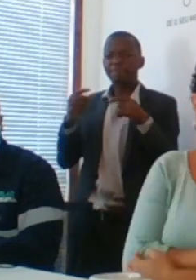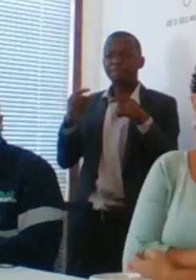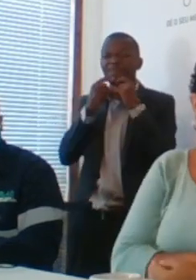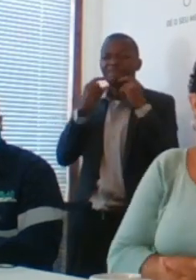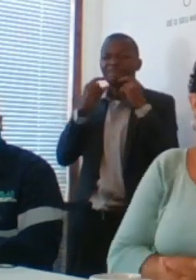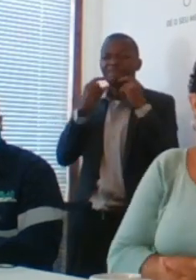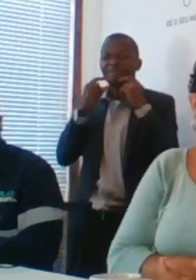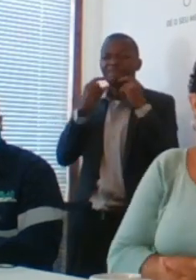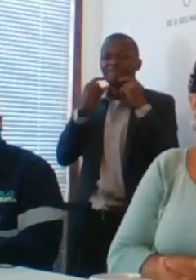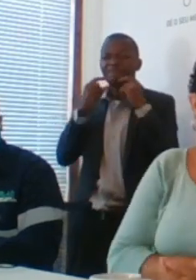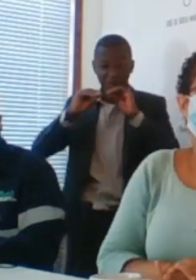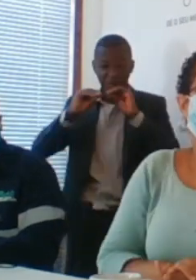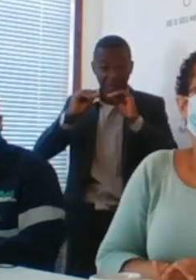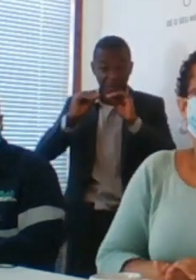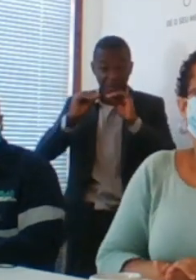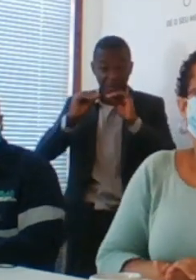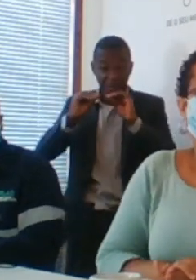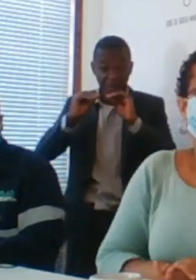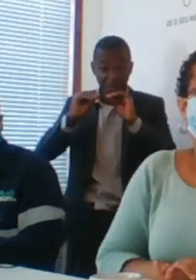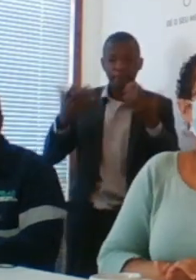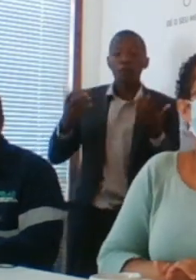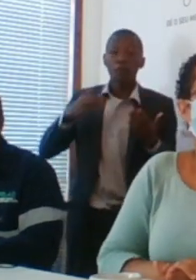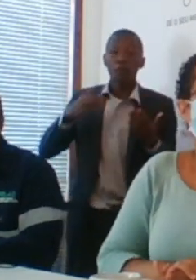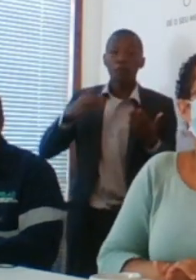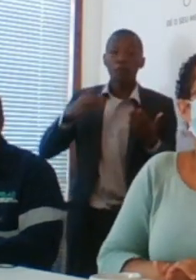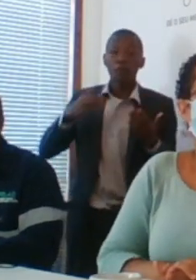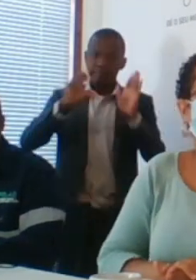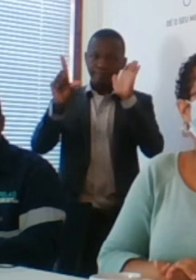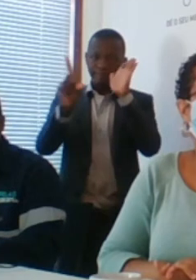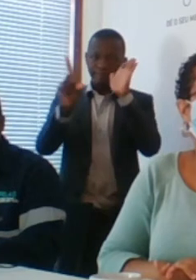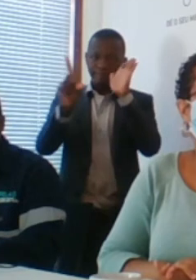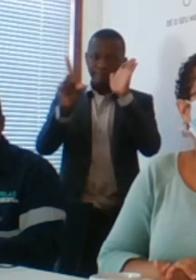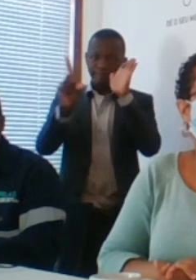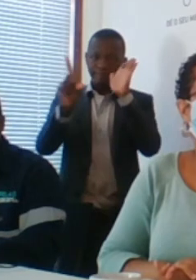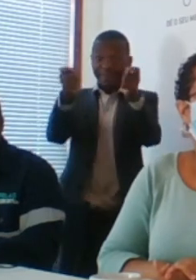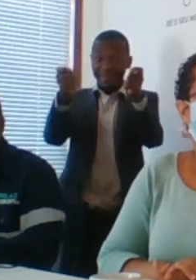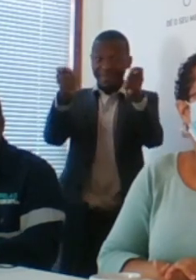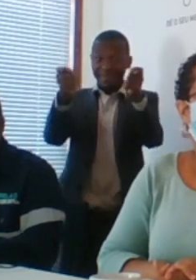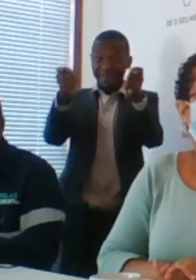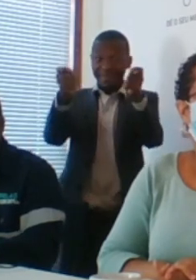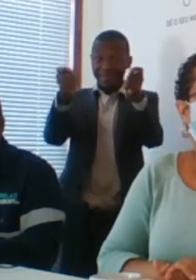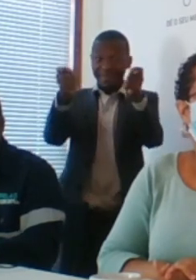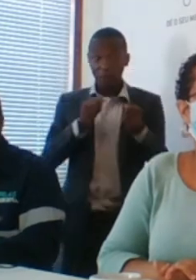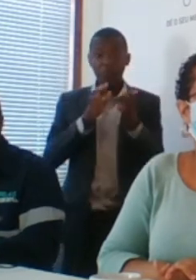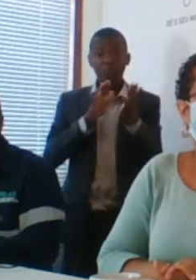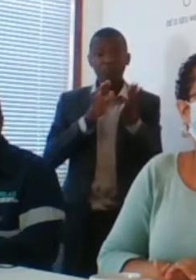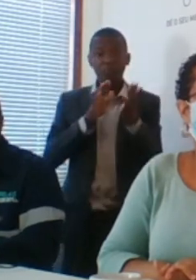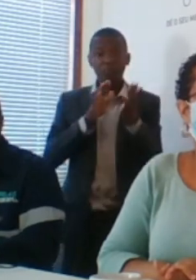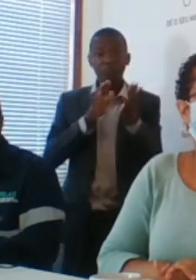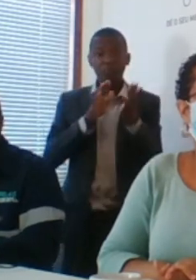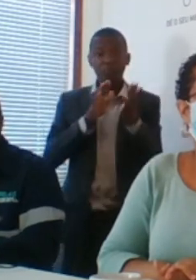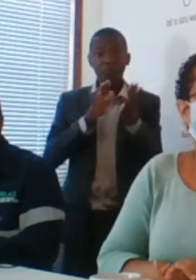institute for manufacturing the people with disability. Recognizing the need to attend the vulnerable and needy